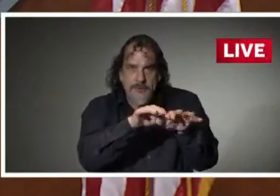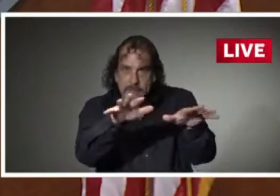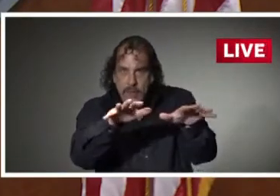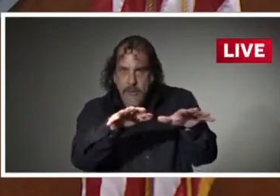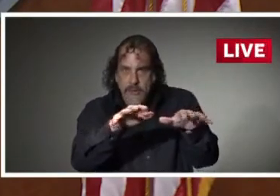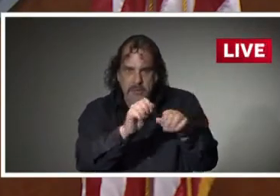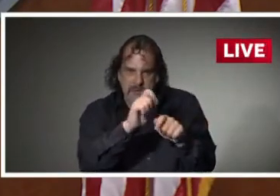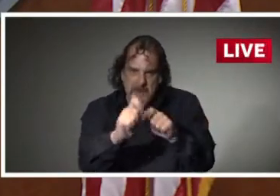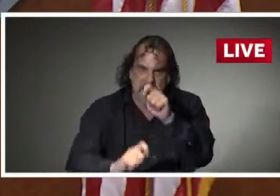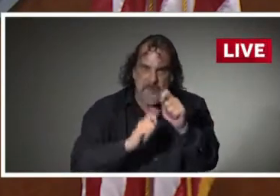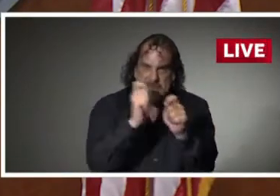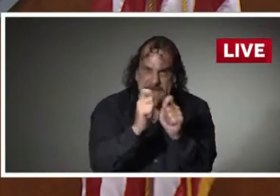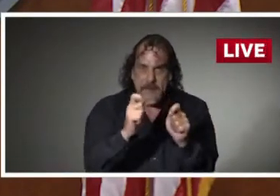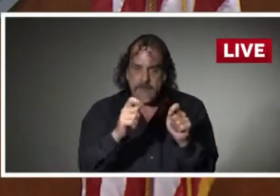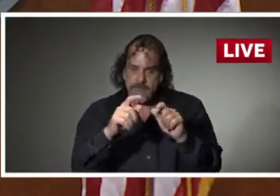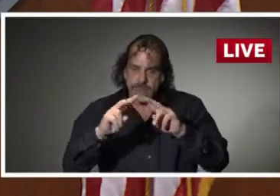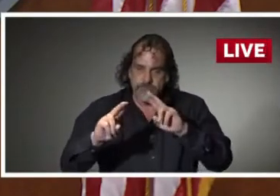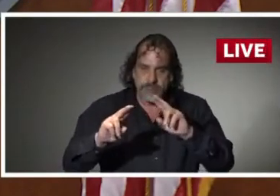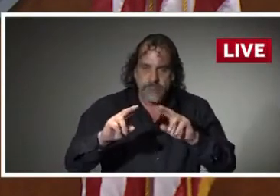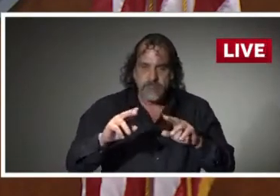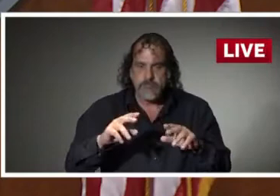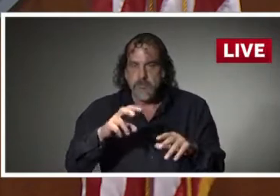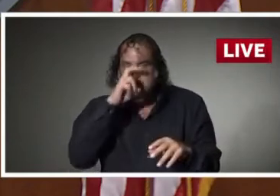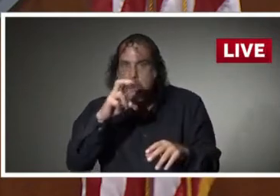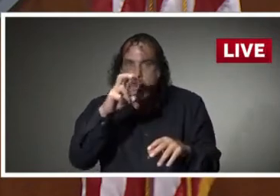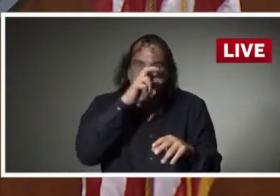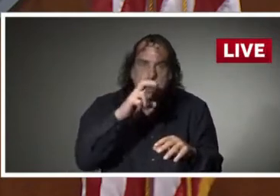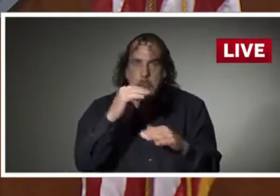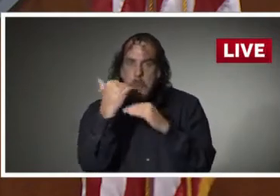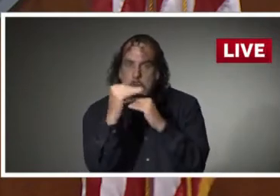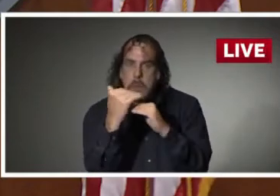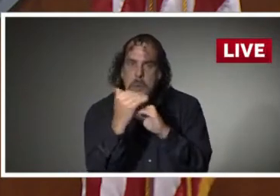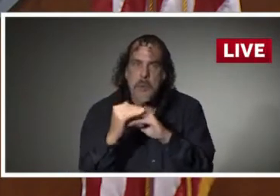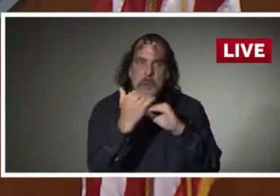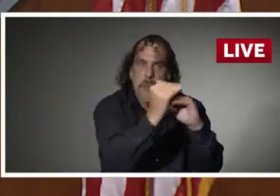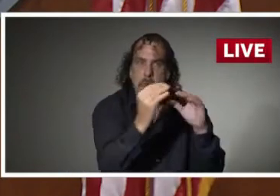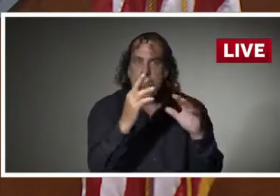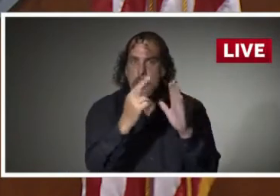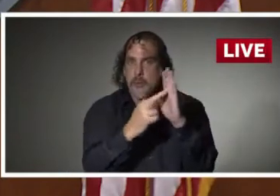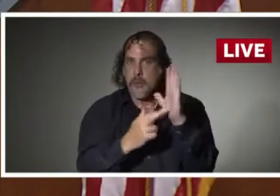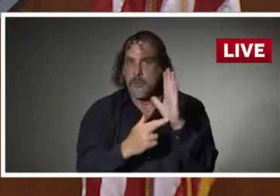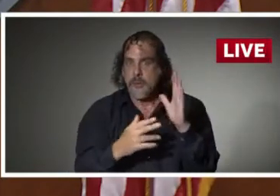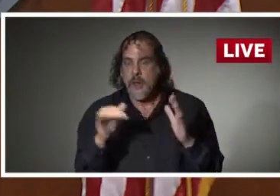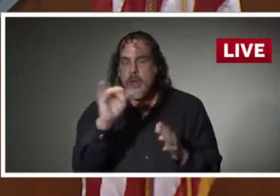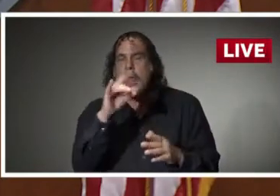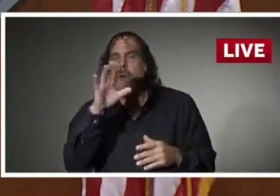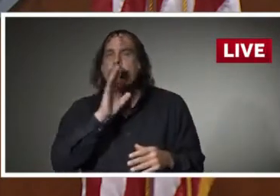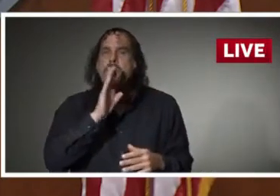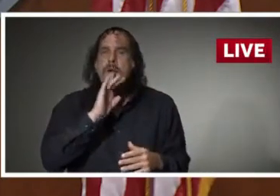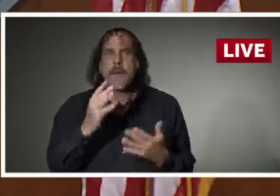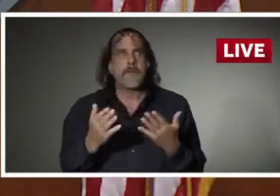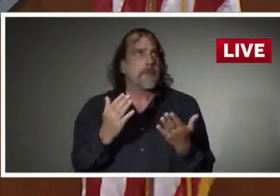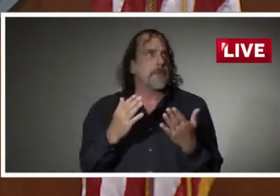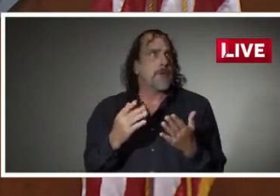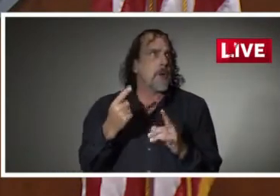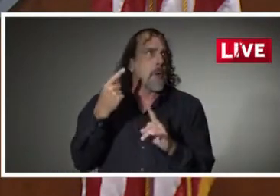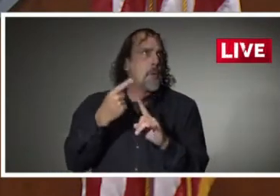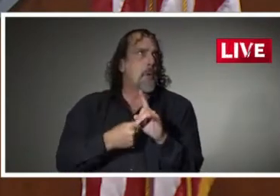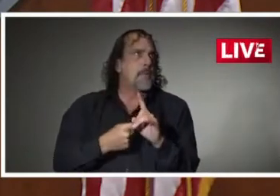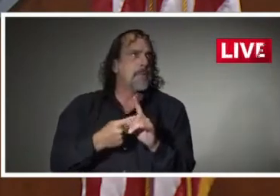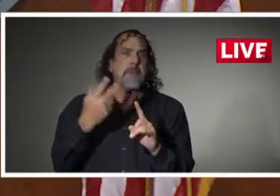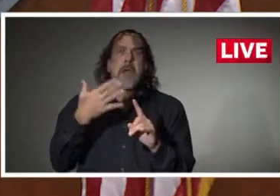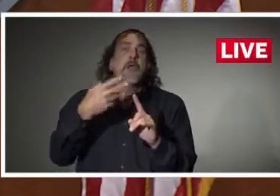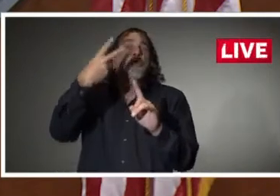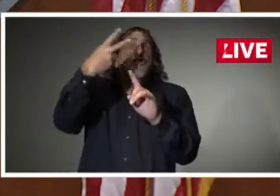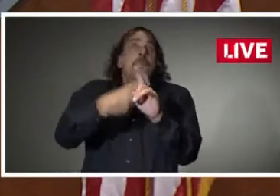because of specific additional measures for specific areas. For instance, let's go back almost a month and a half to